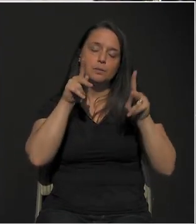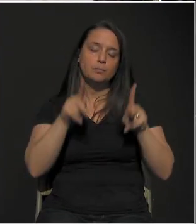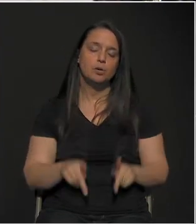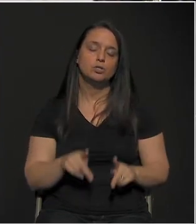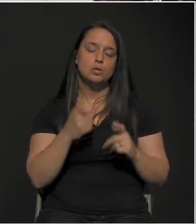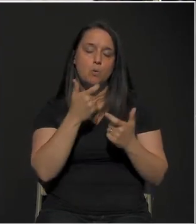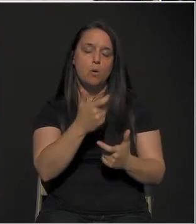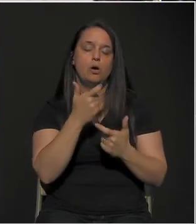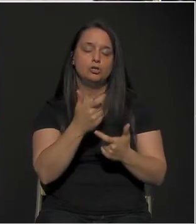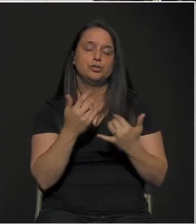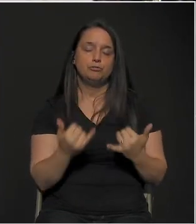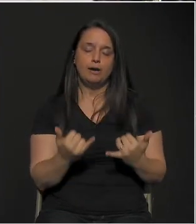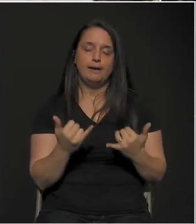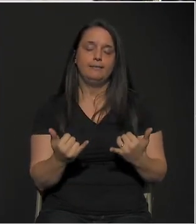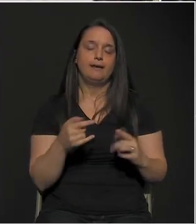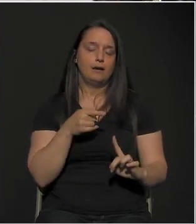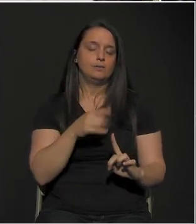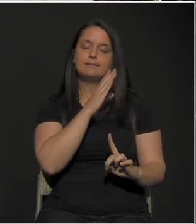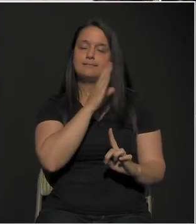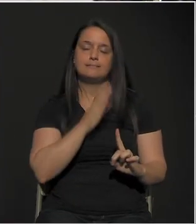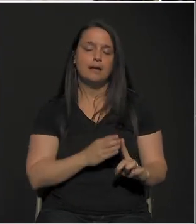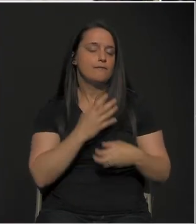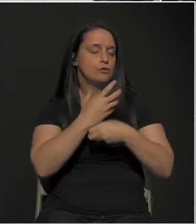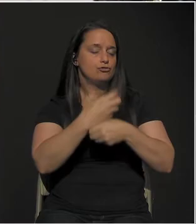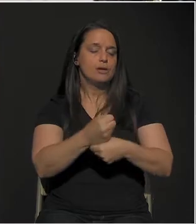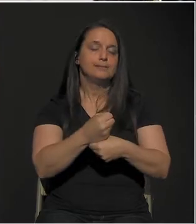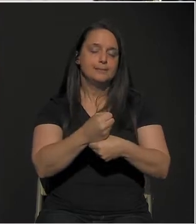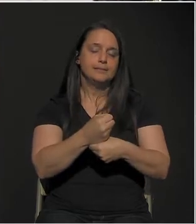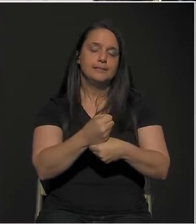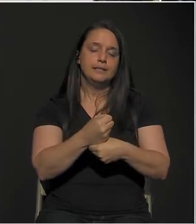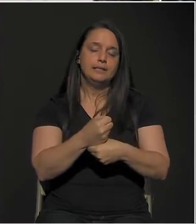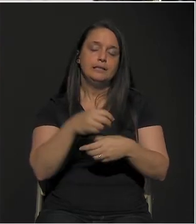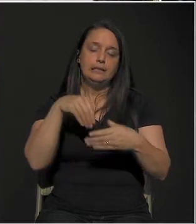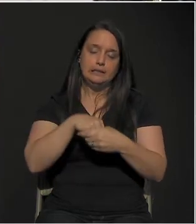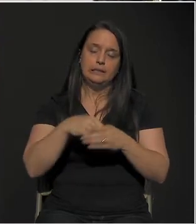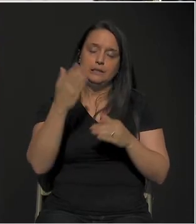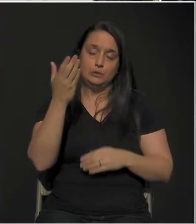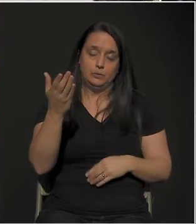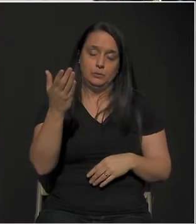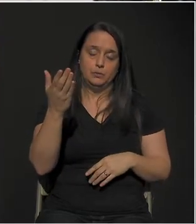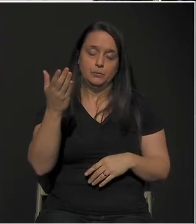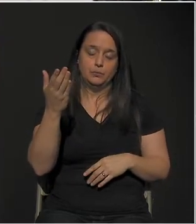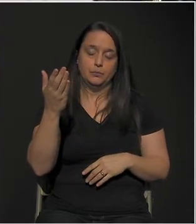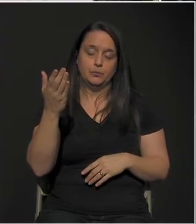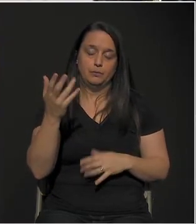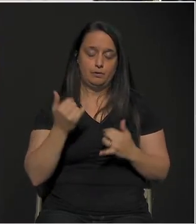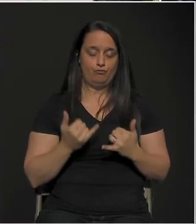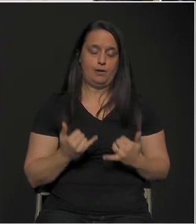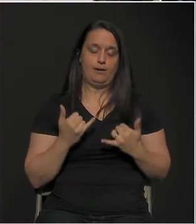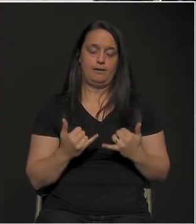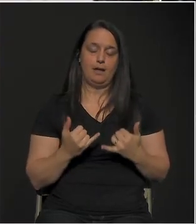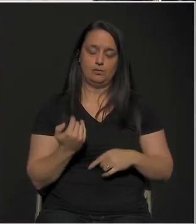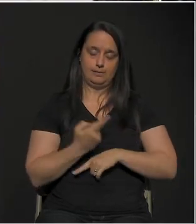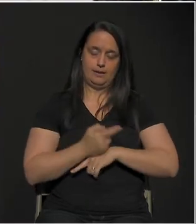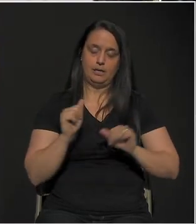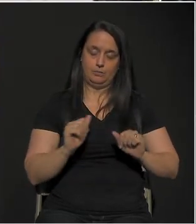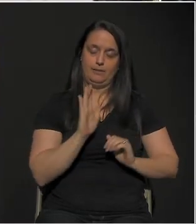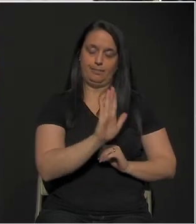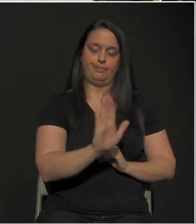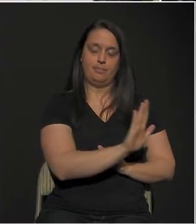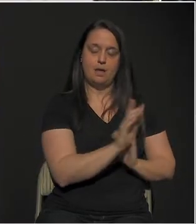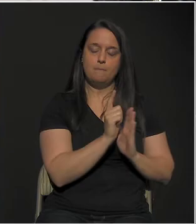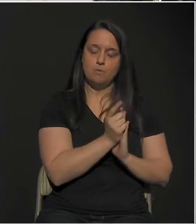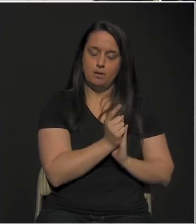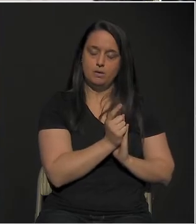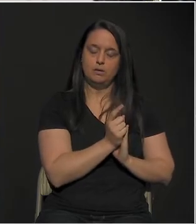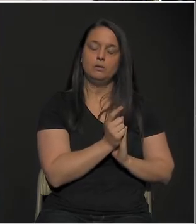watching right now that has never trusted in you, then right now, today could be their moment